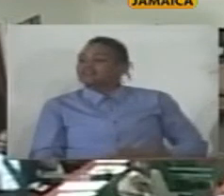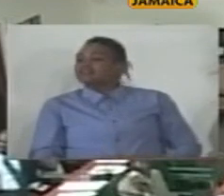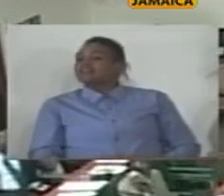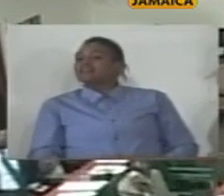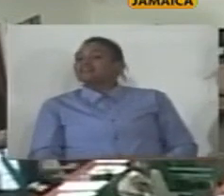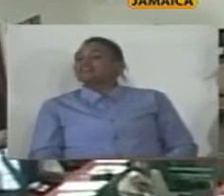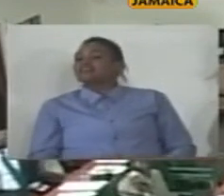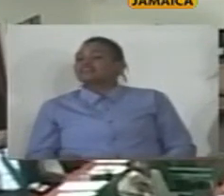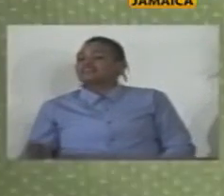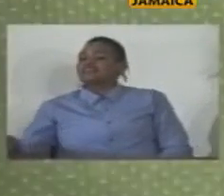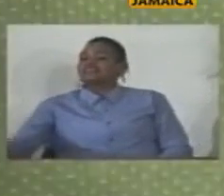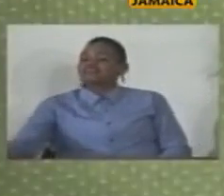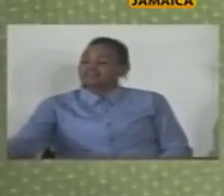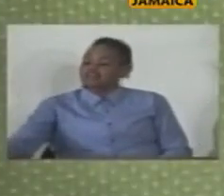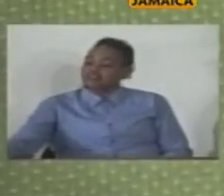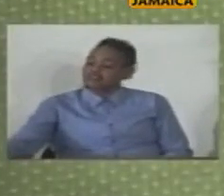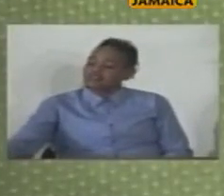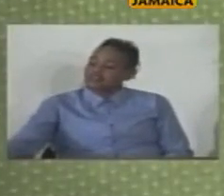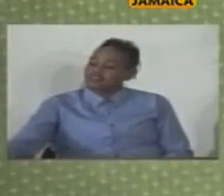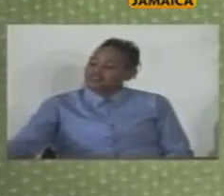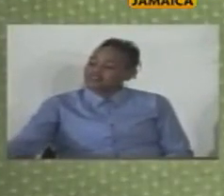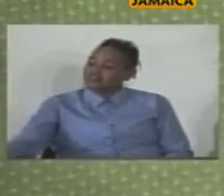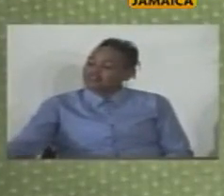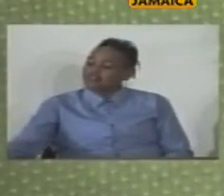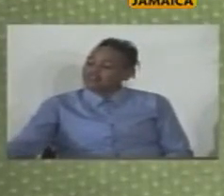Mr. Stewart, before you start, I